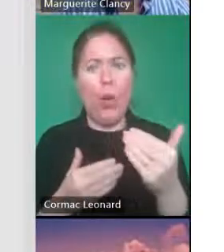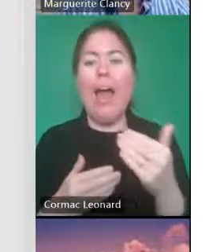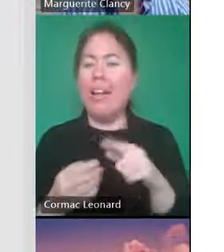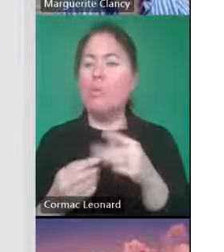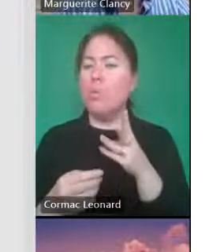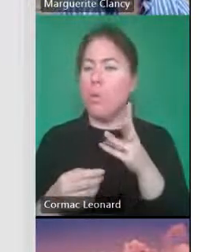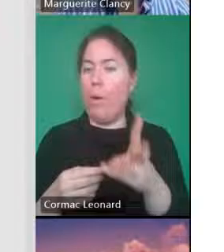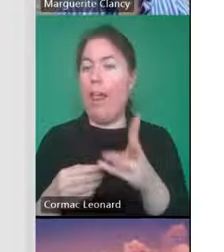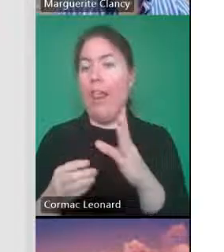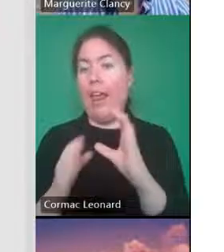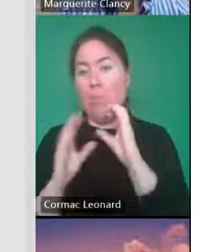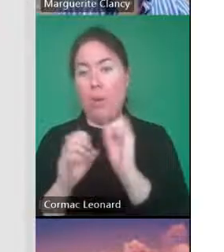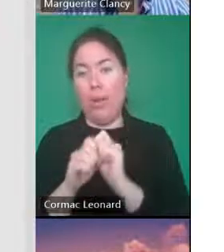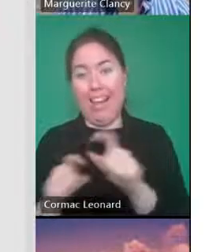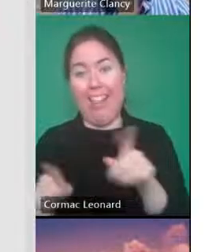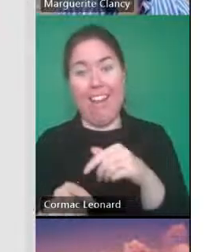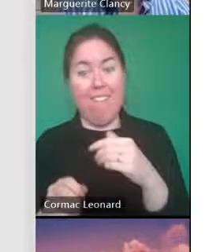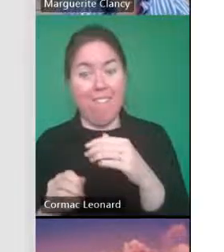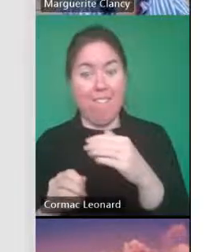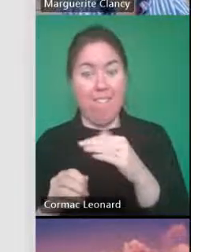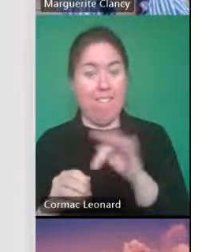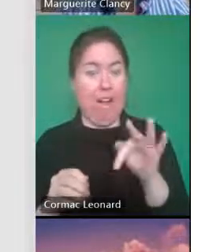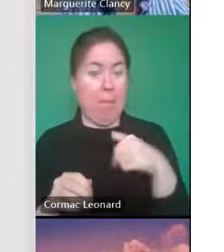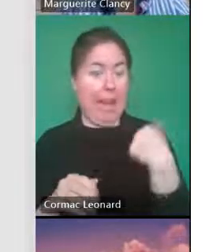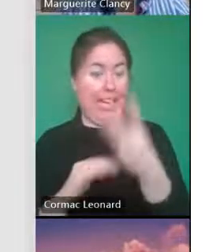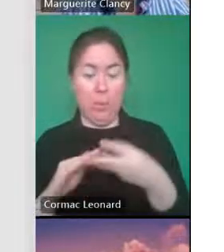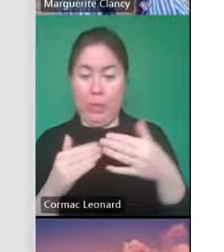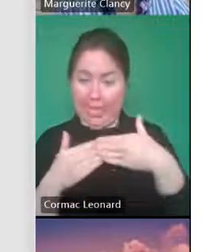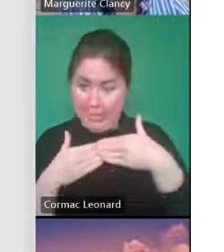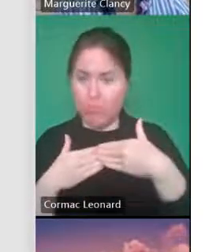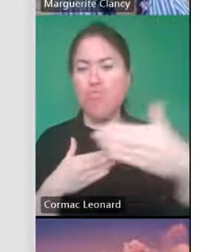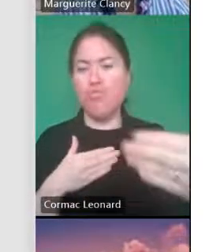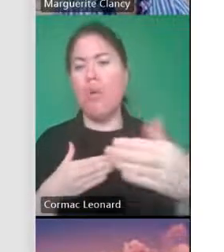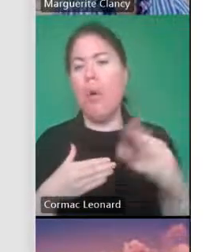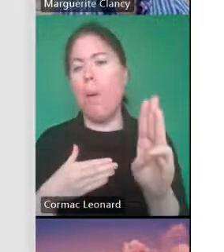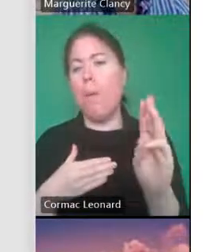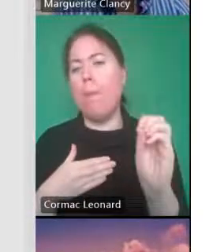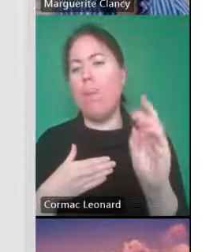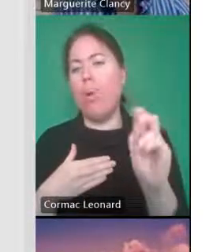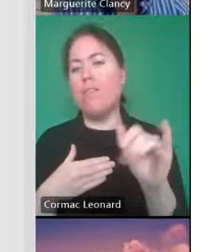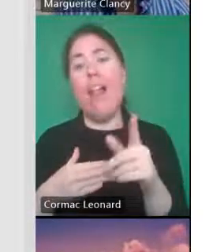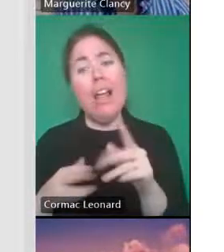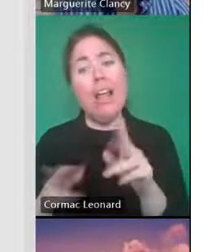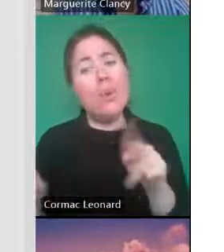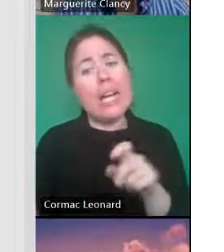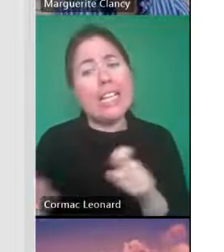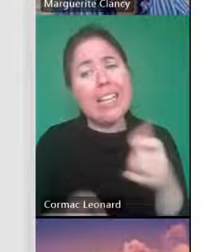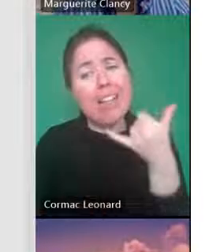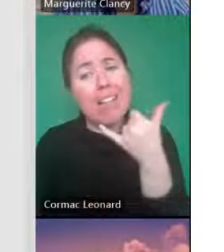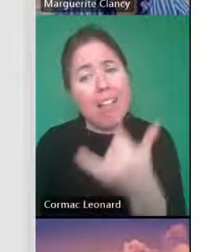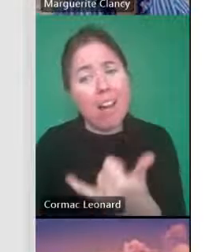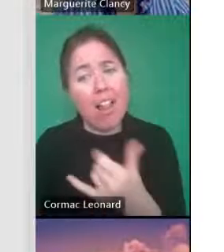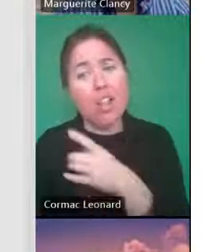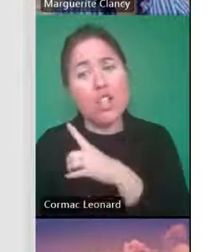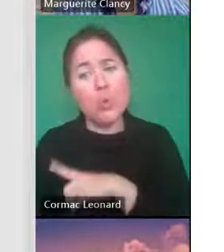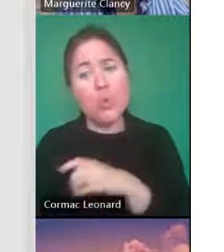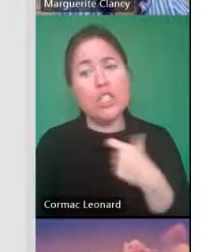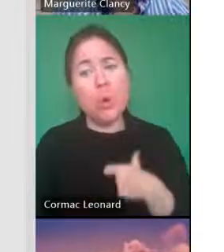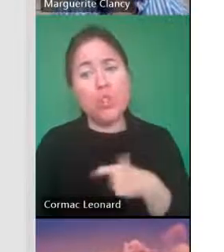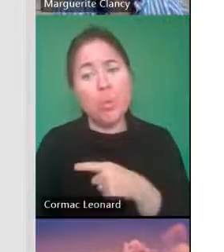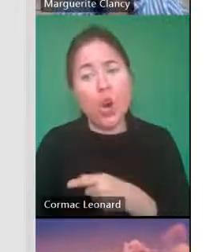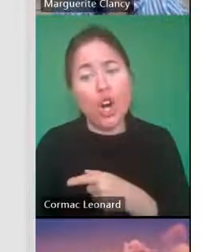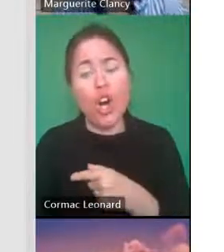we would from next week utilize the portal. People can still phone the duty social worker still phone the